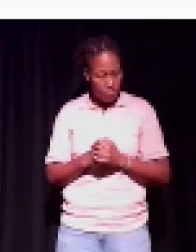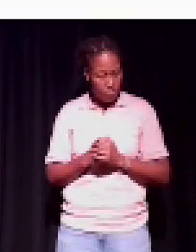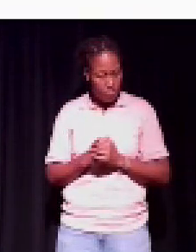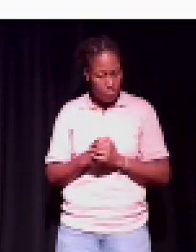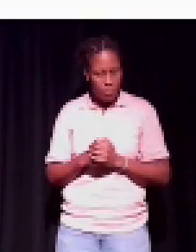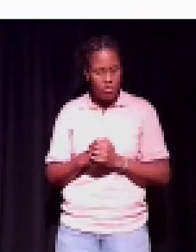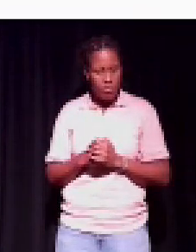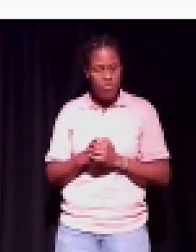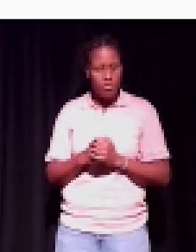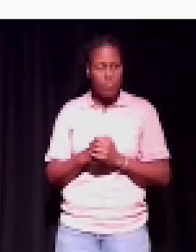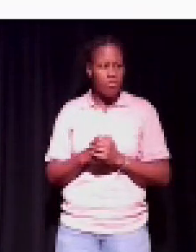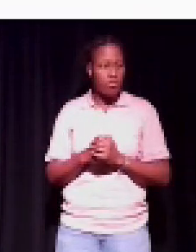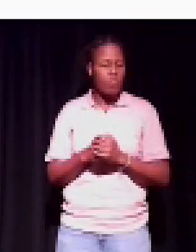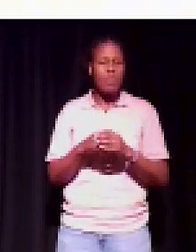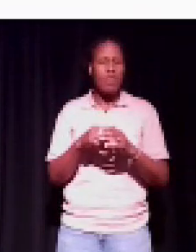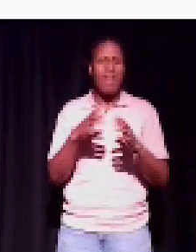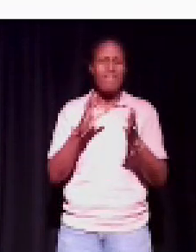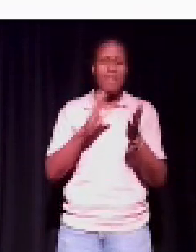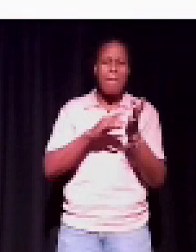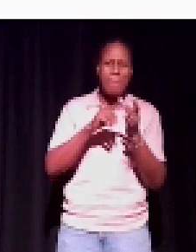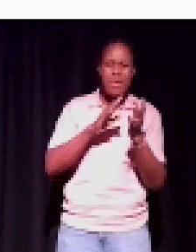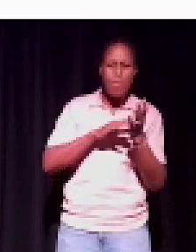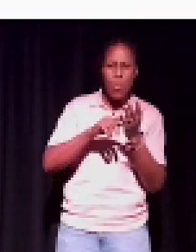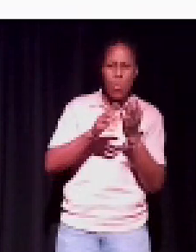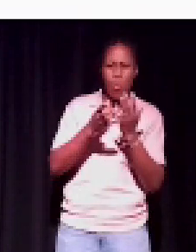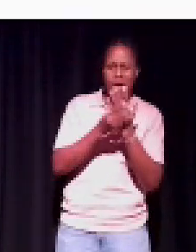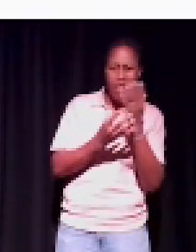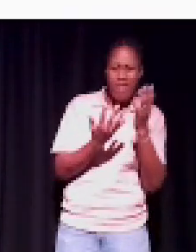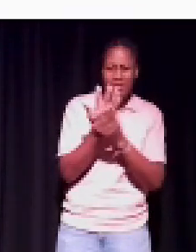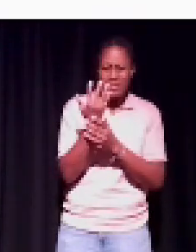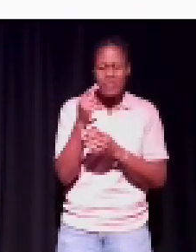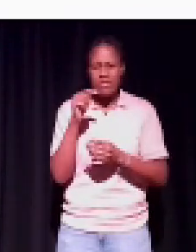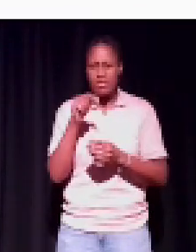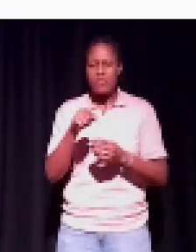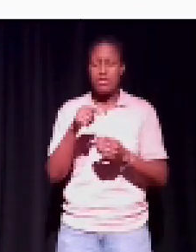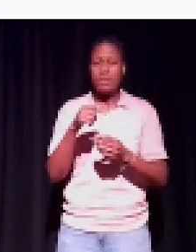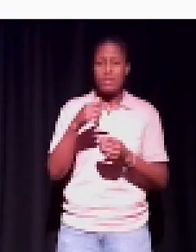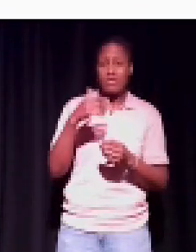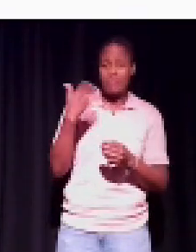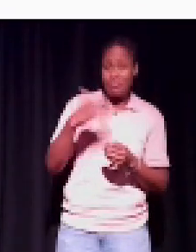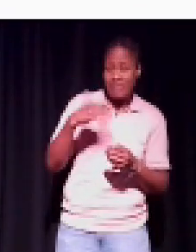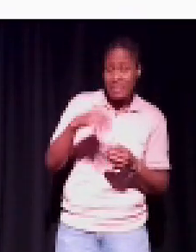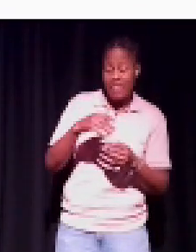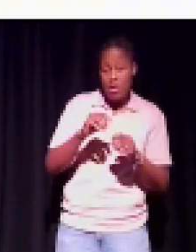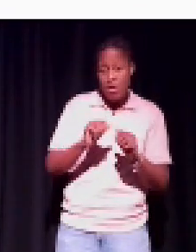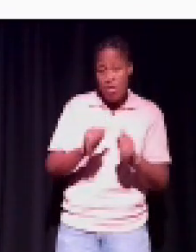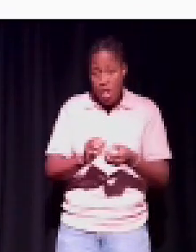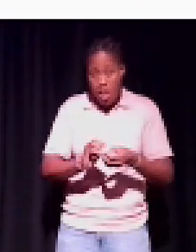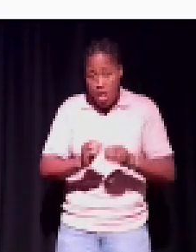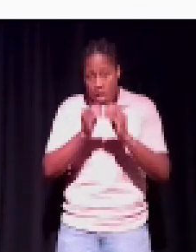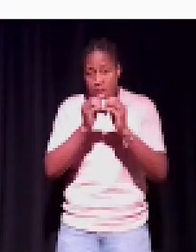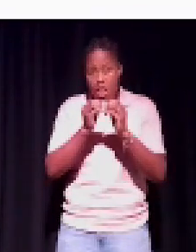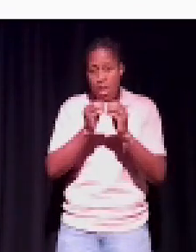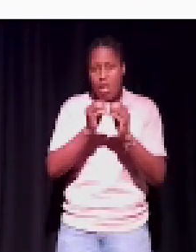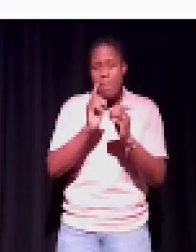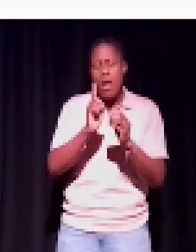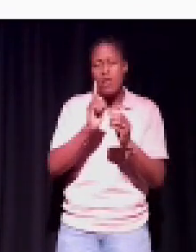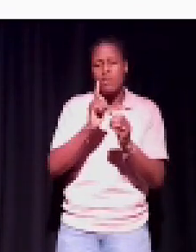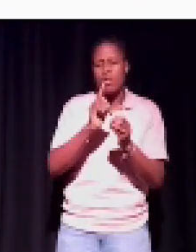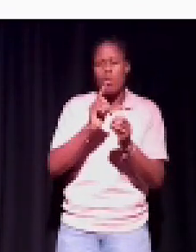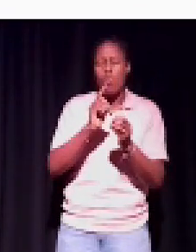There's other things like Mimu gloves and the Arcana strum. They're expensive, they're well made, they're well designed, but they are expensive.